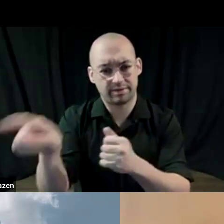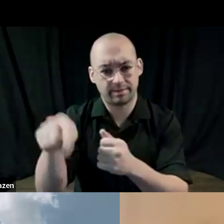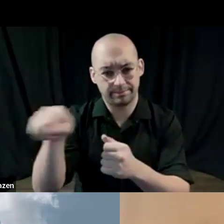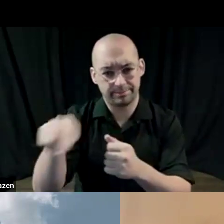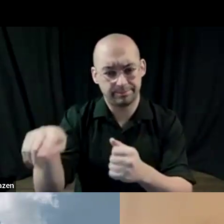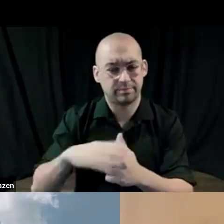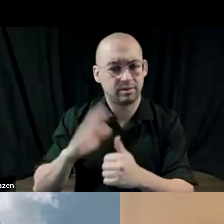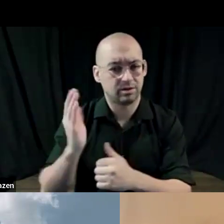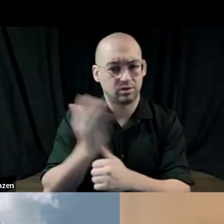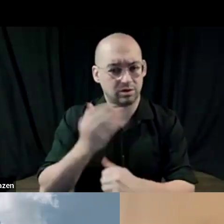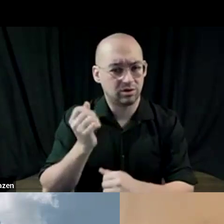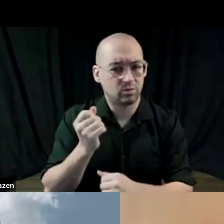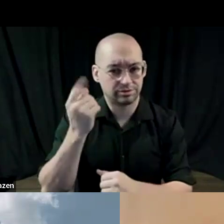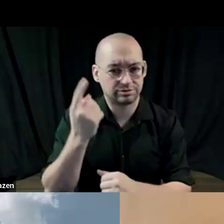that,